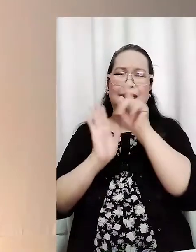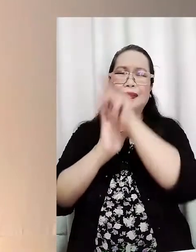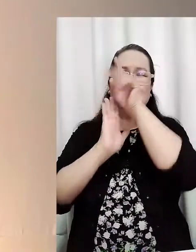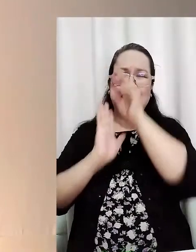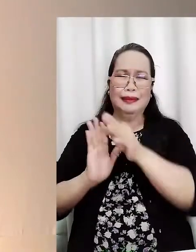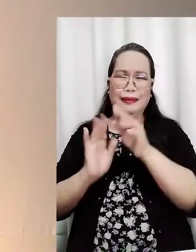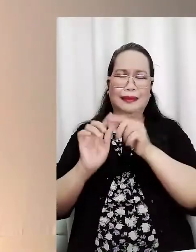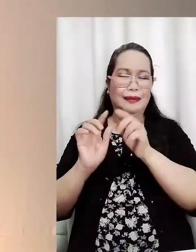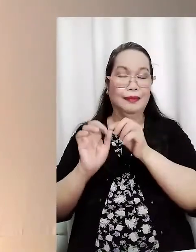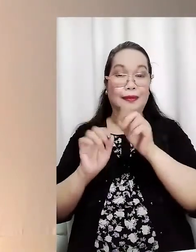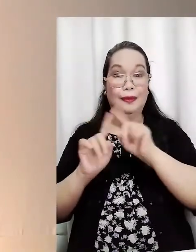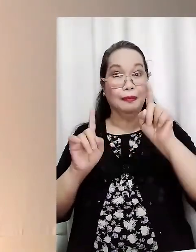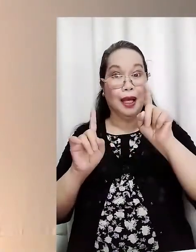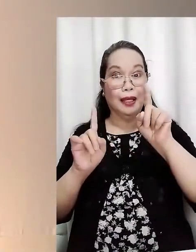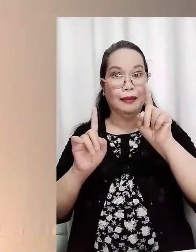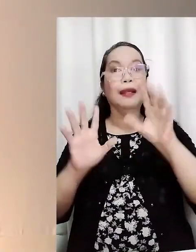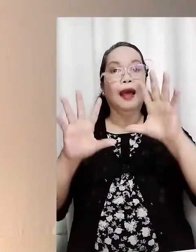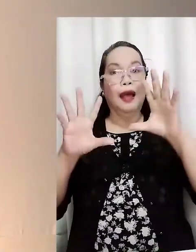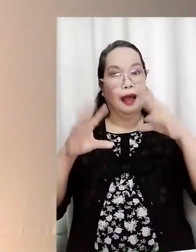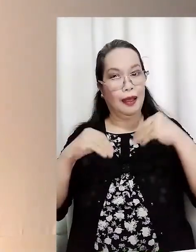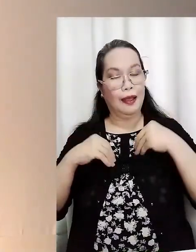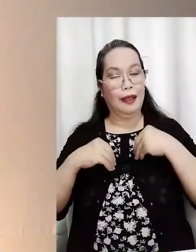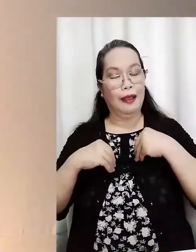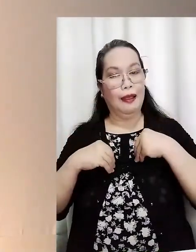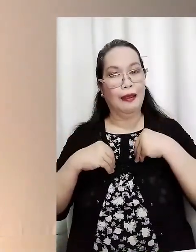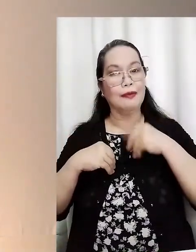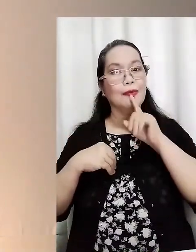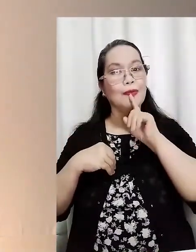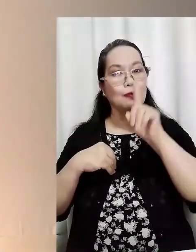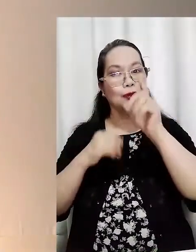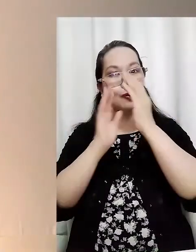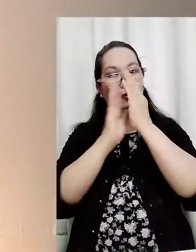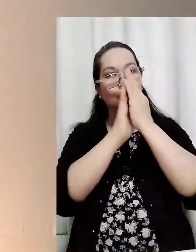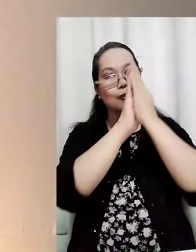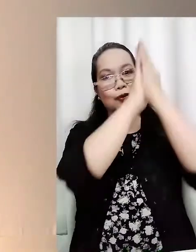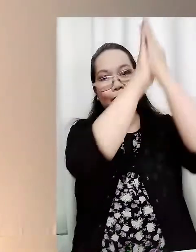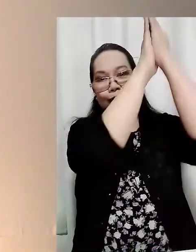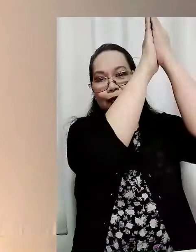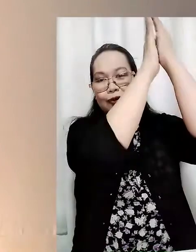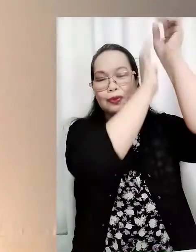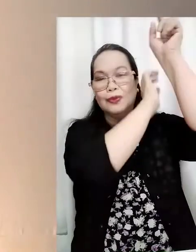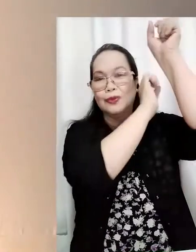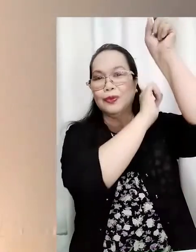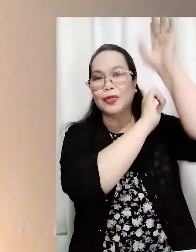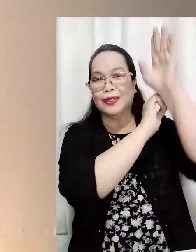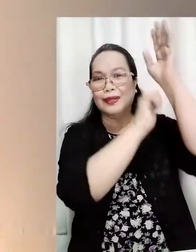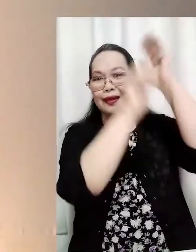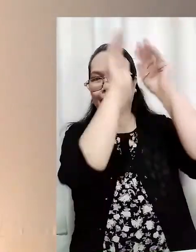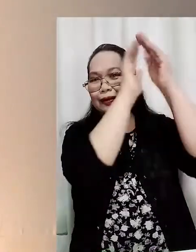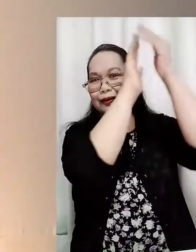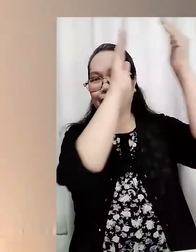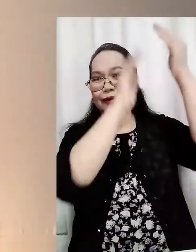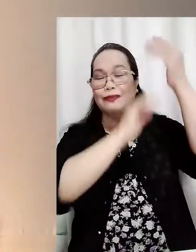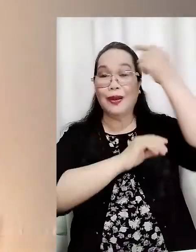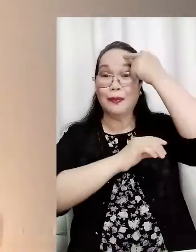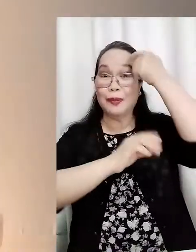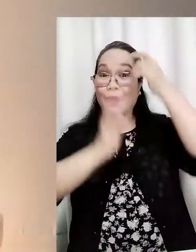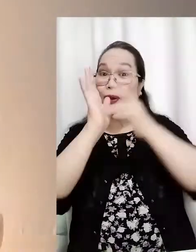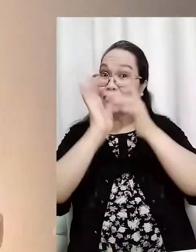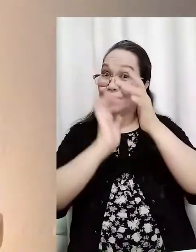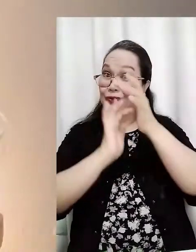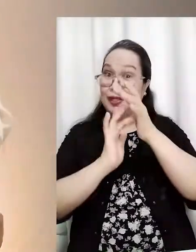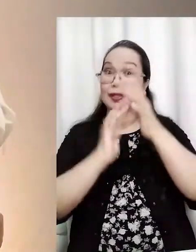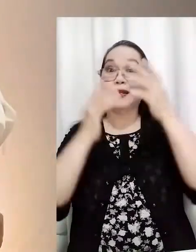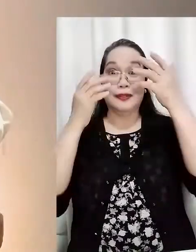punishment, and yet received assurance of fellowship with the holy, Why? It is because of the work of